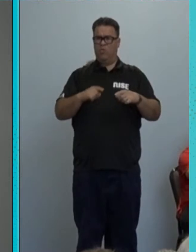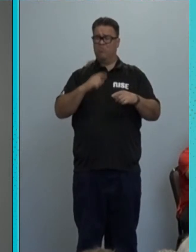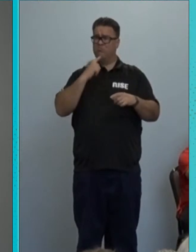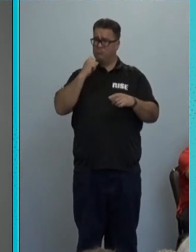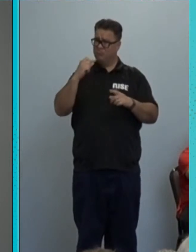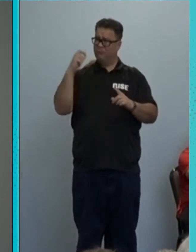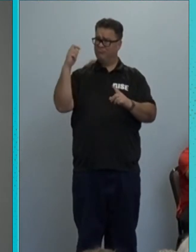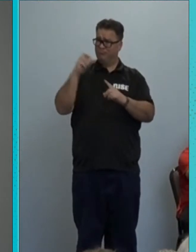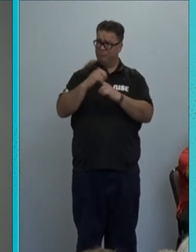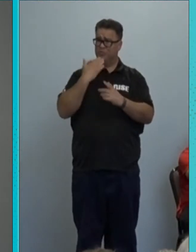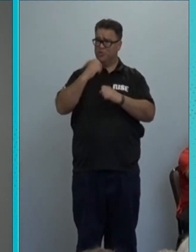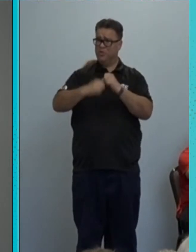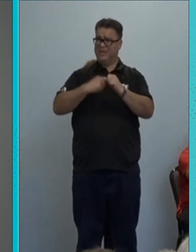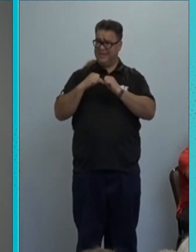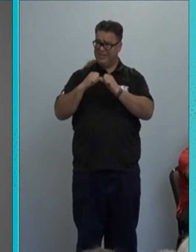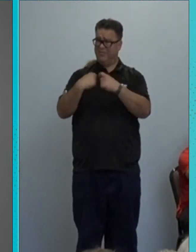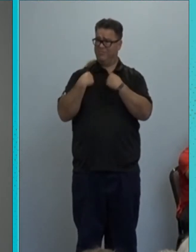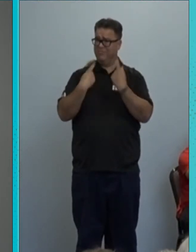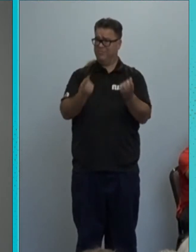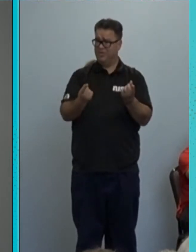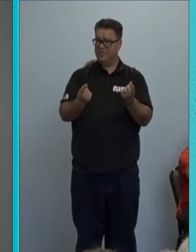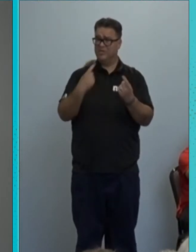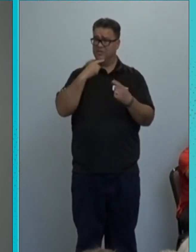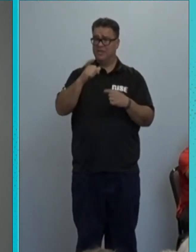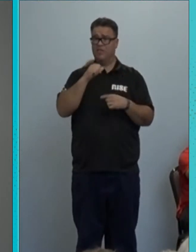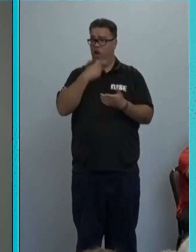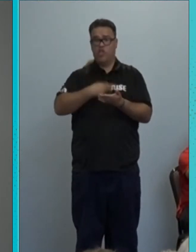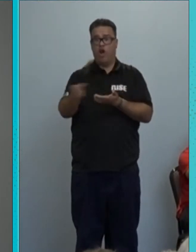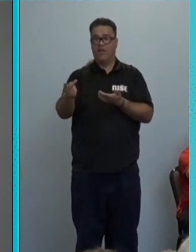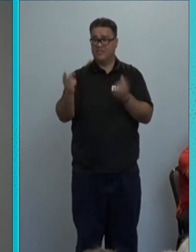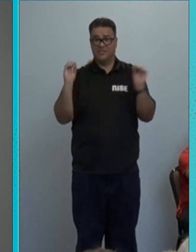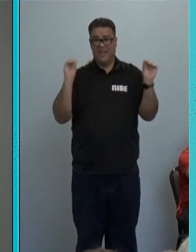pretty good year. As a matter of fact, they're undefeated.